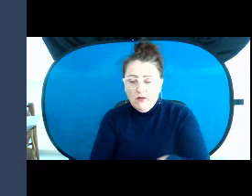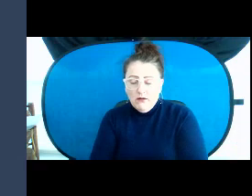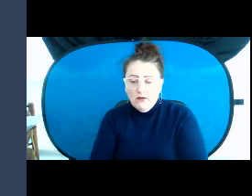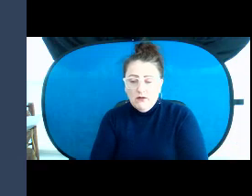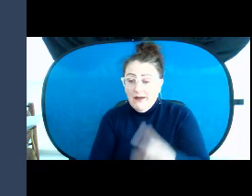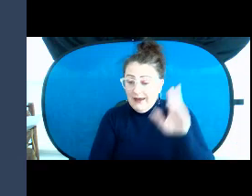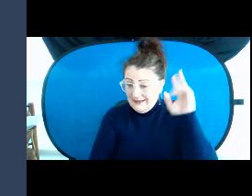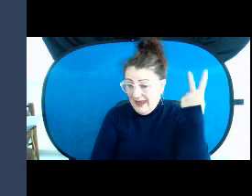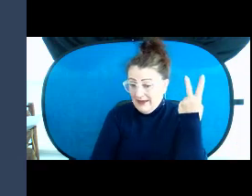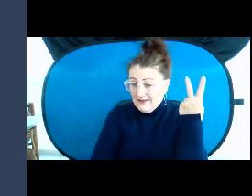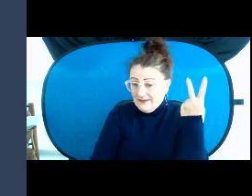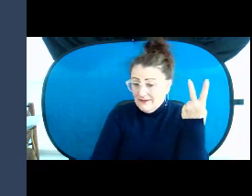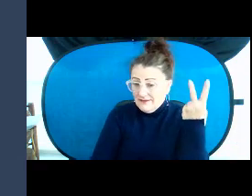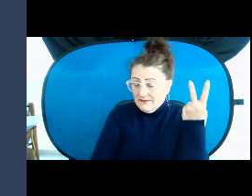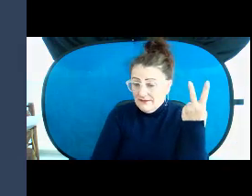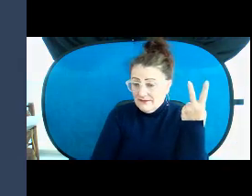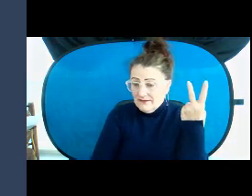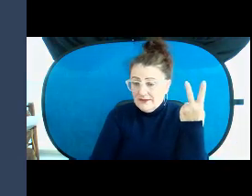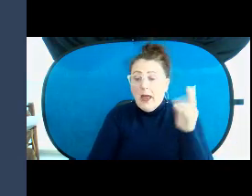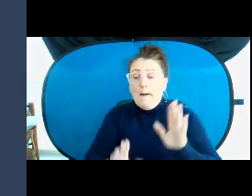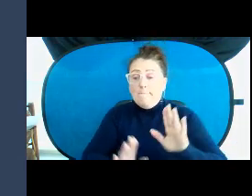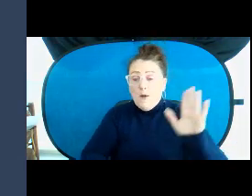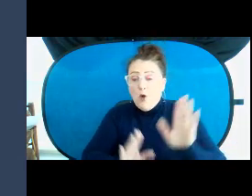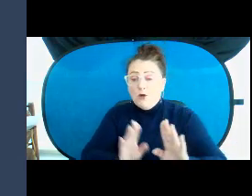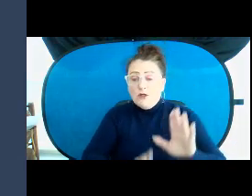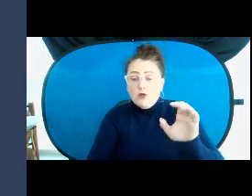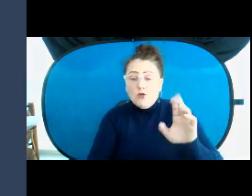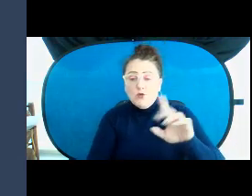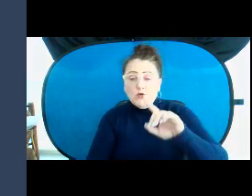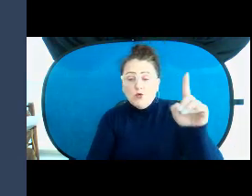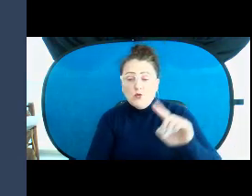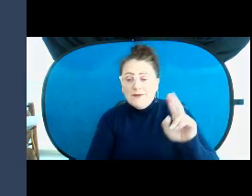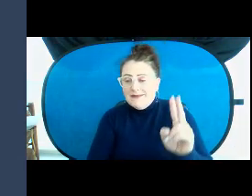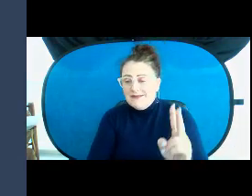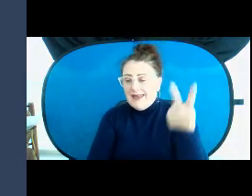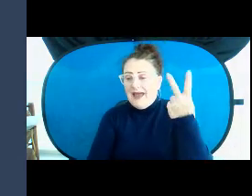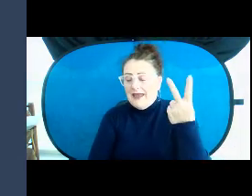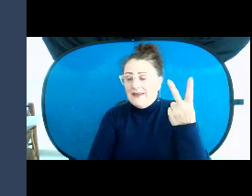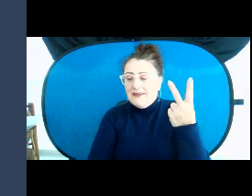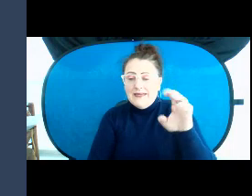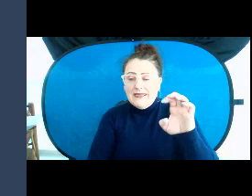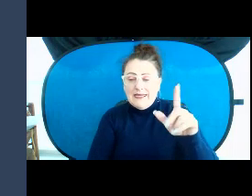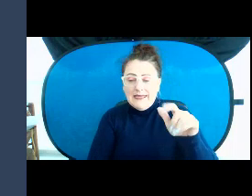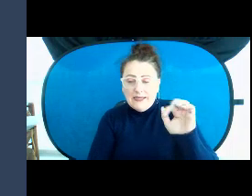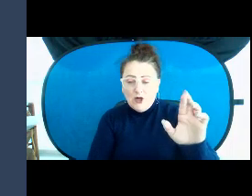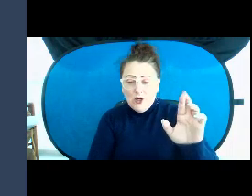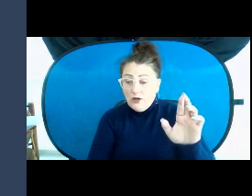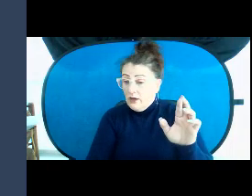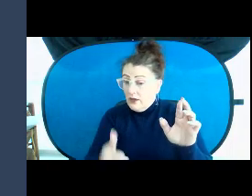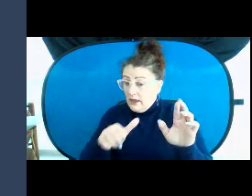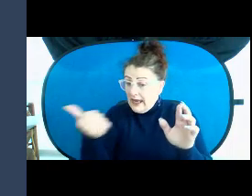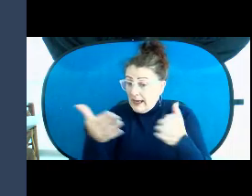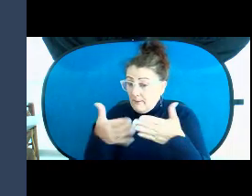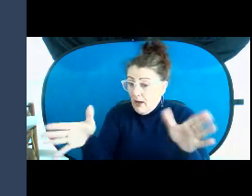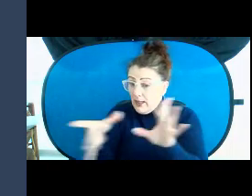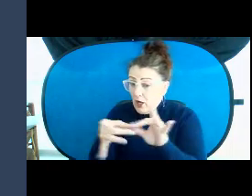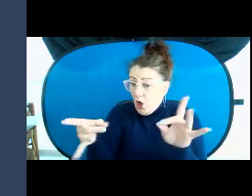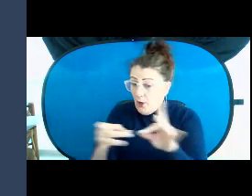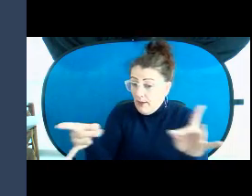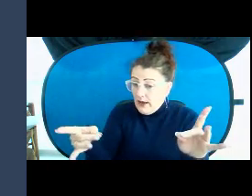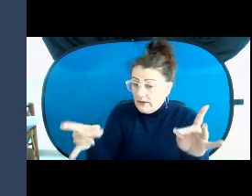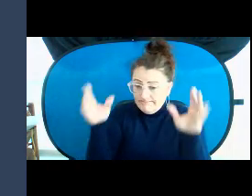Second. So, motion by Cruz, seconded by Commissioner Eager. Is there any public comment?